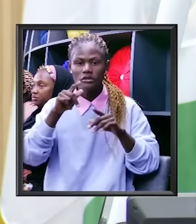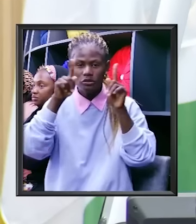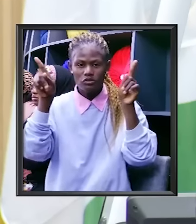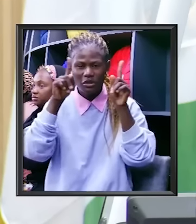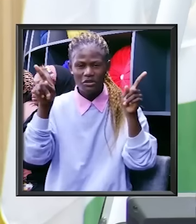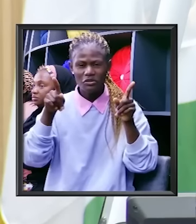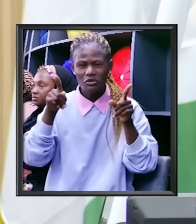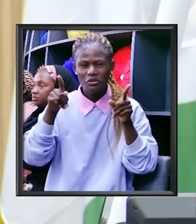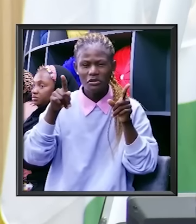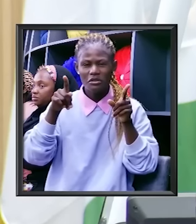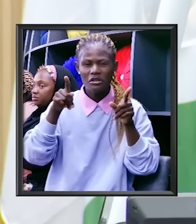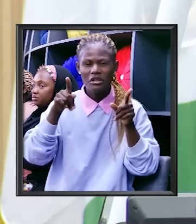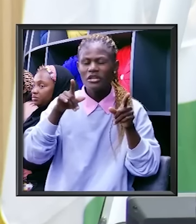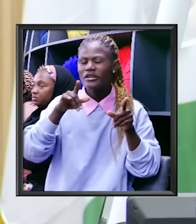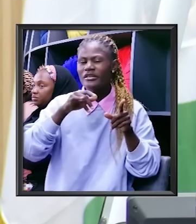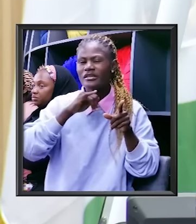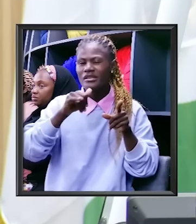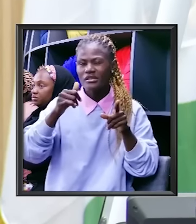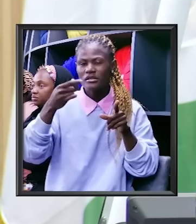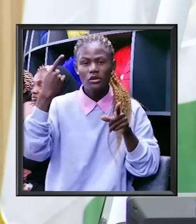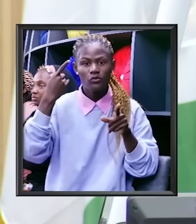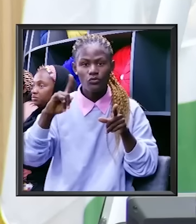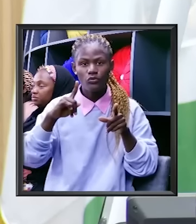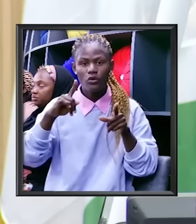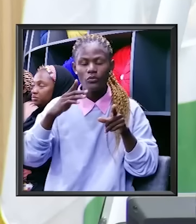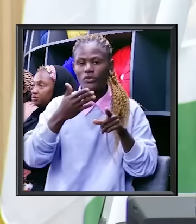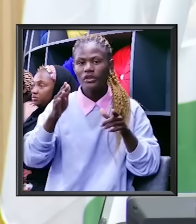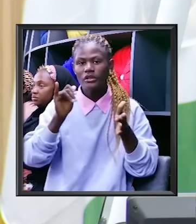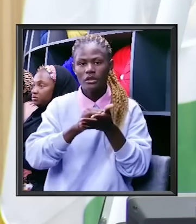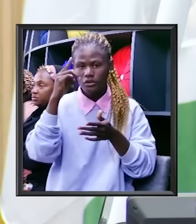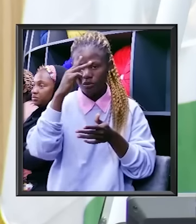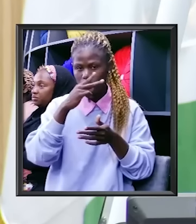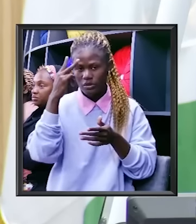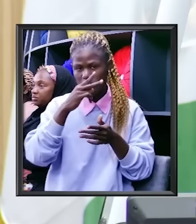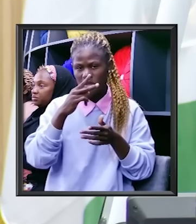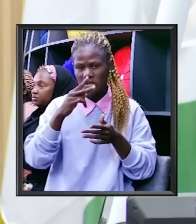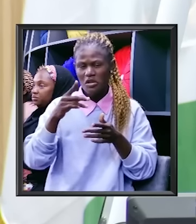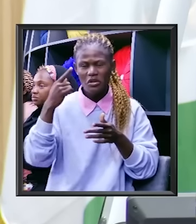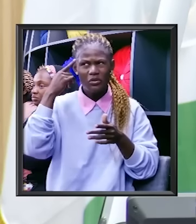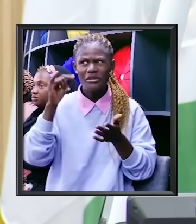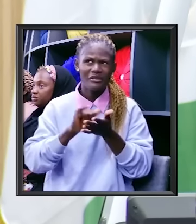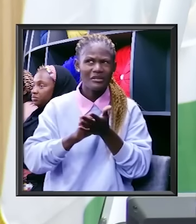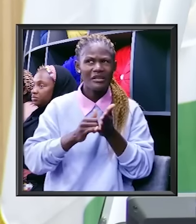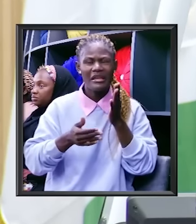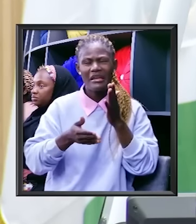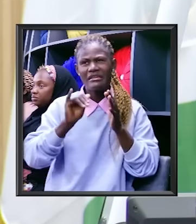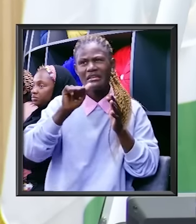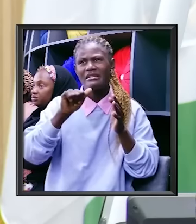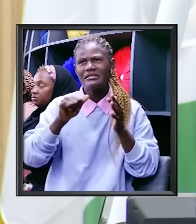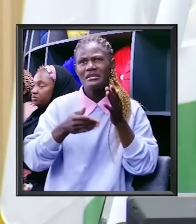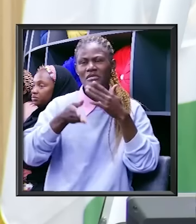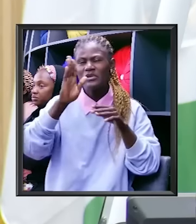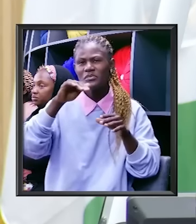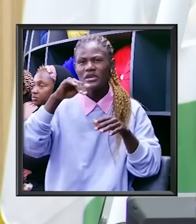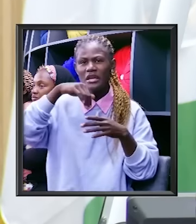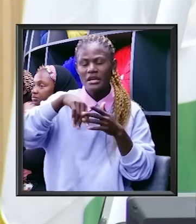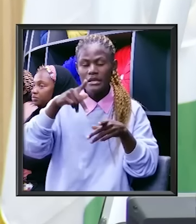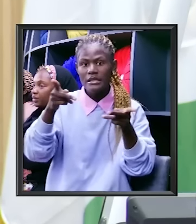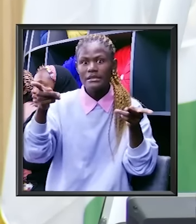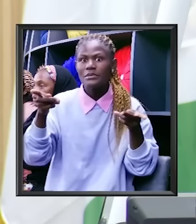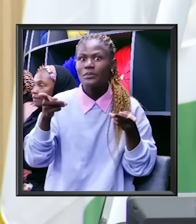see, and like you they look person will be say in his own area they make sources. Take for example, some people will be say now to